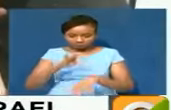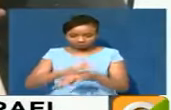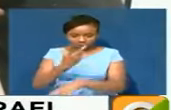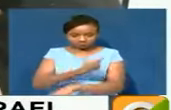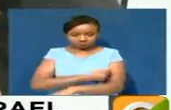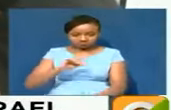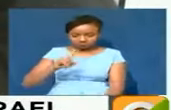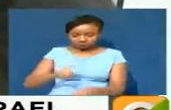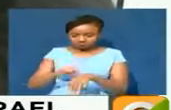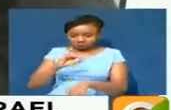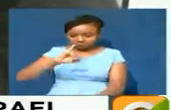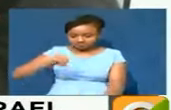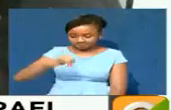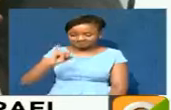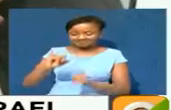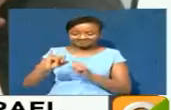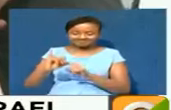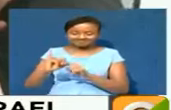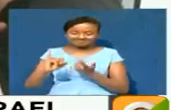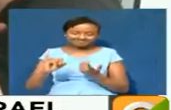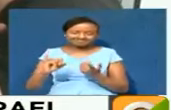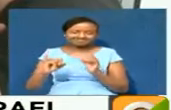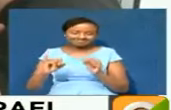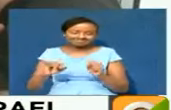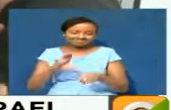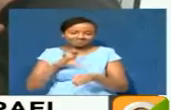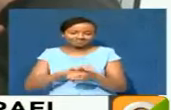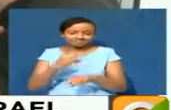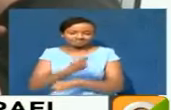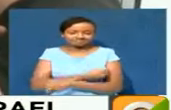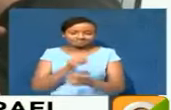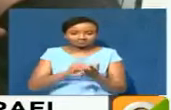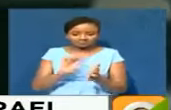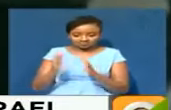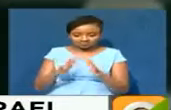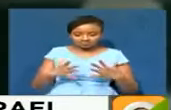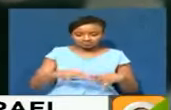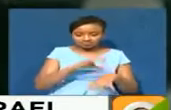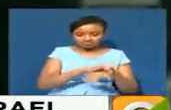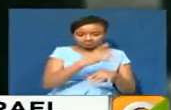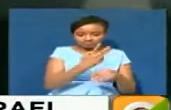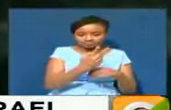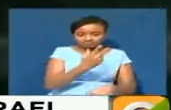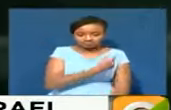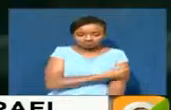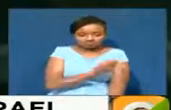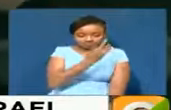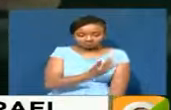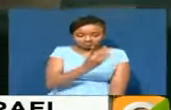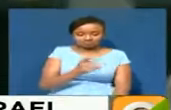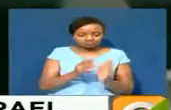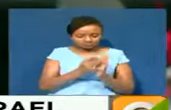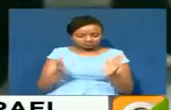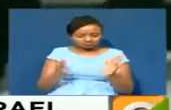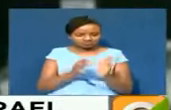had a 2.26 times greater risk for a breakthrough infection than those vaccinated in April. The data raising questions on just how